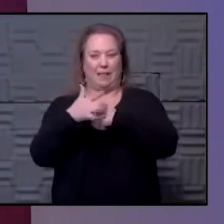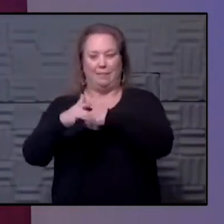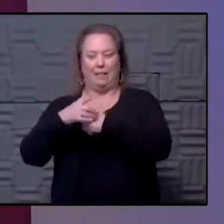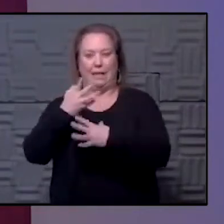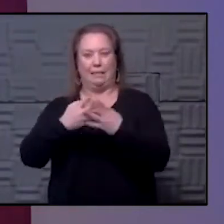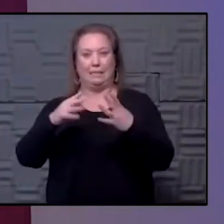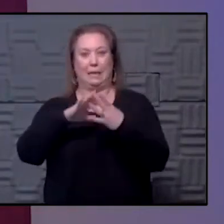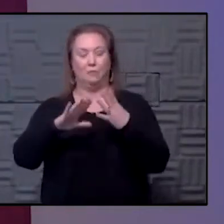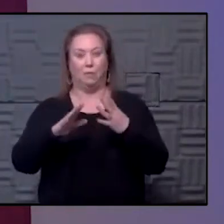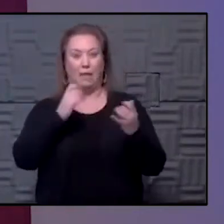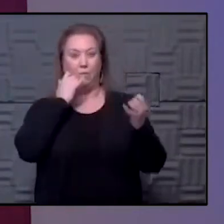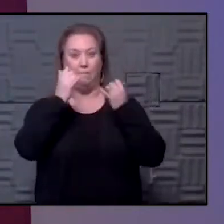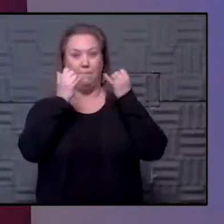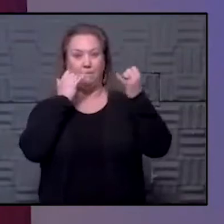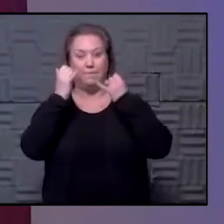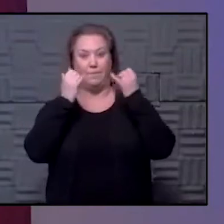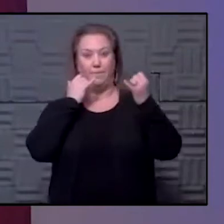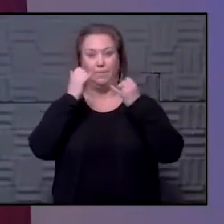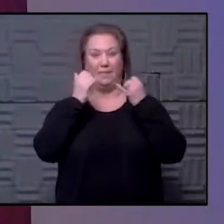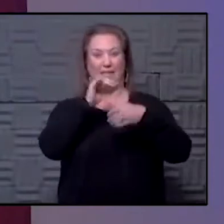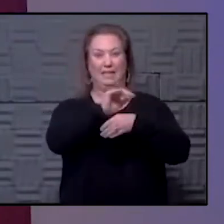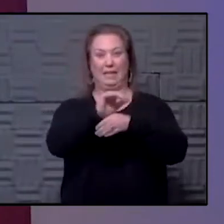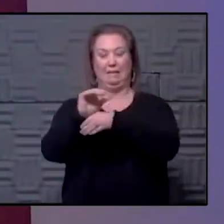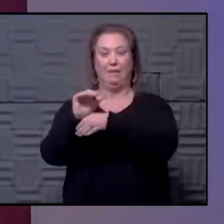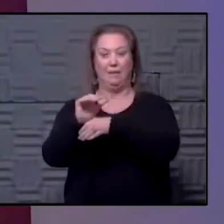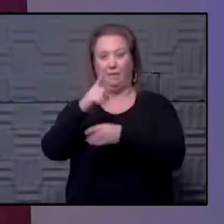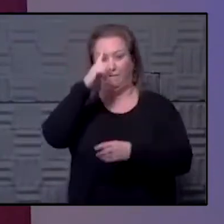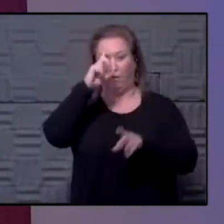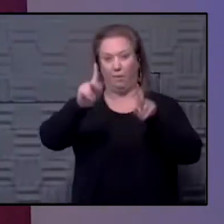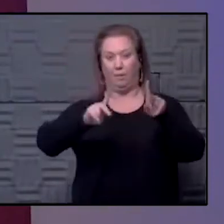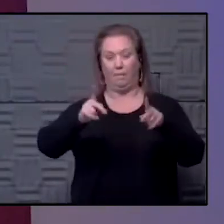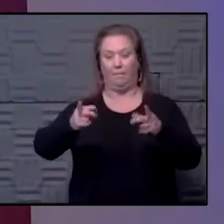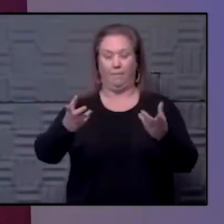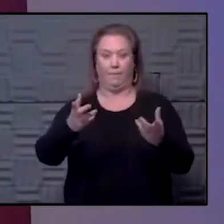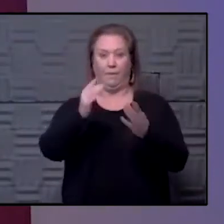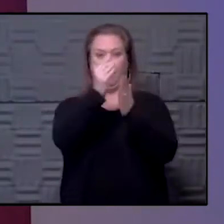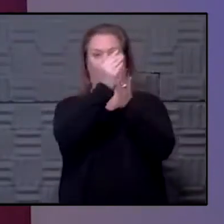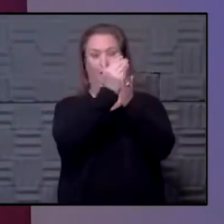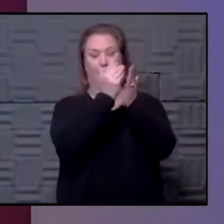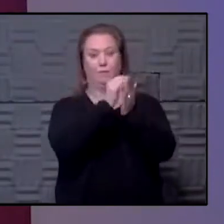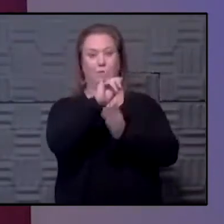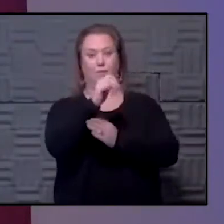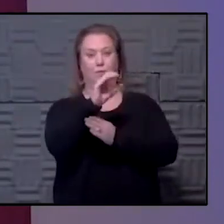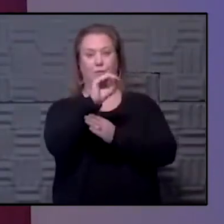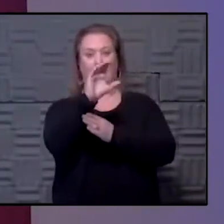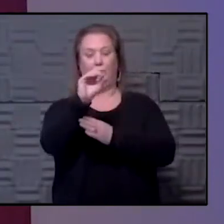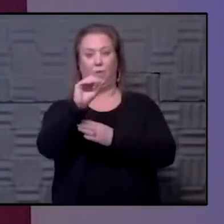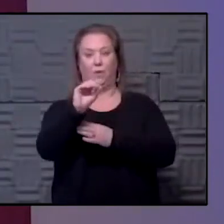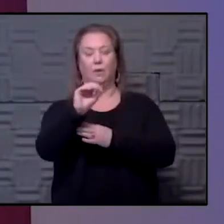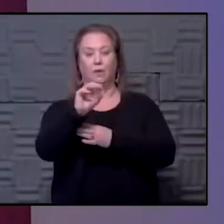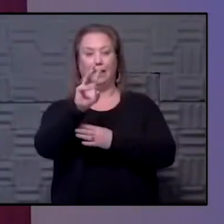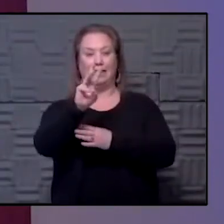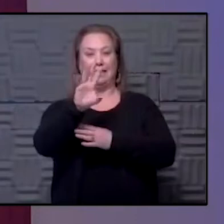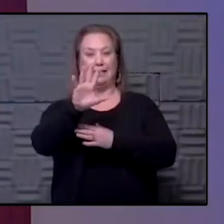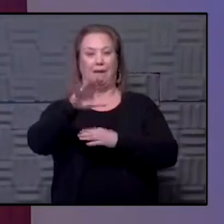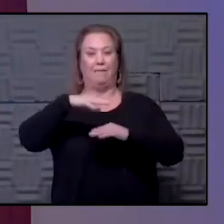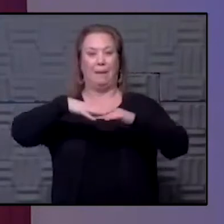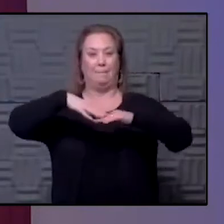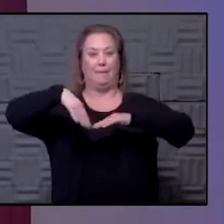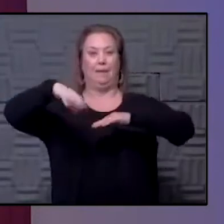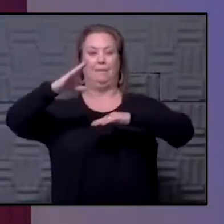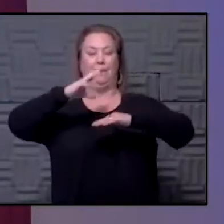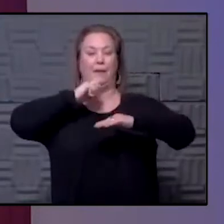schedule, and they were making phone calls late into the evening for those that were in Johnson County and were 65 and older. So we are